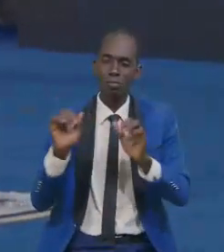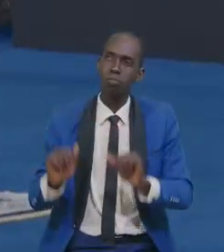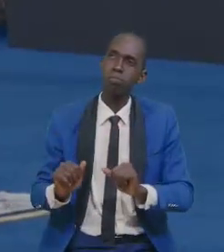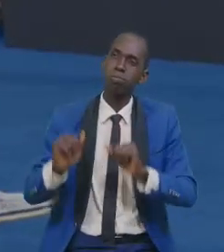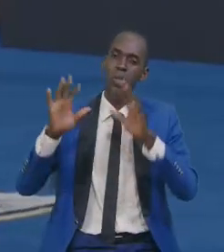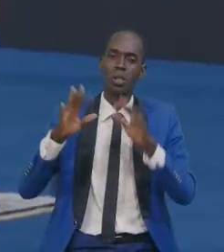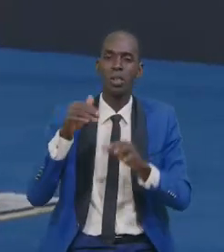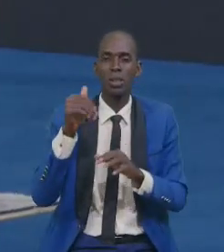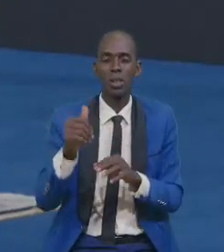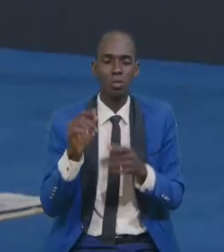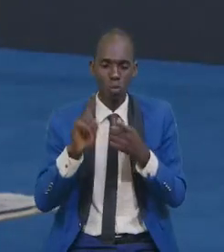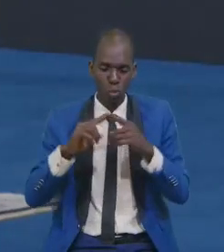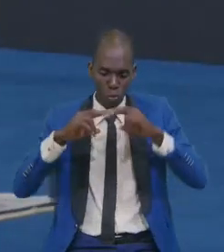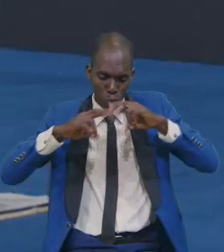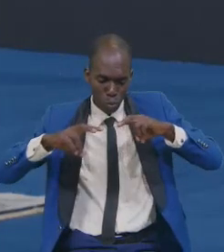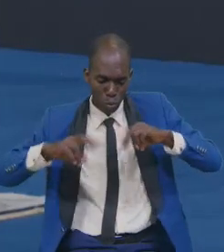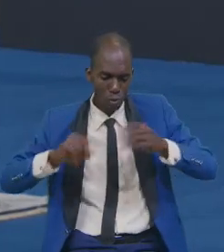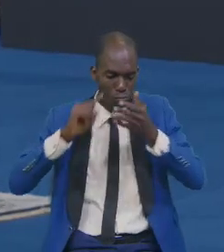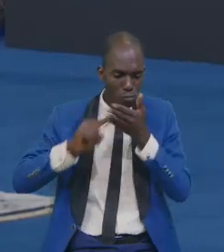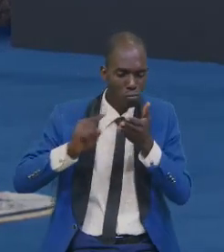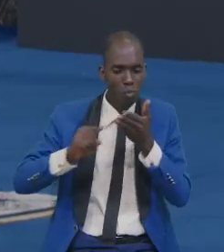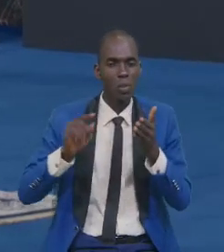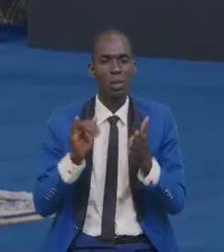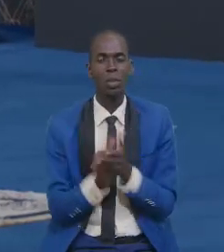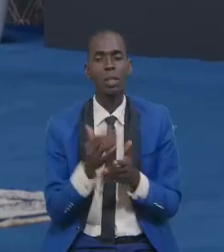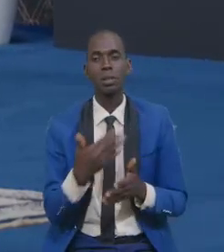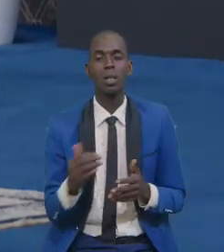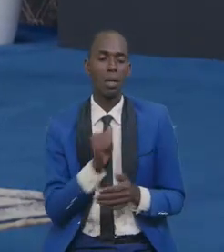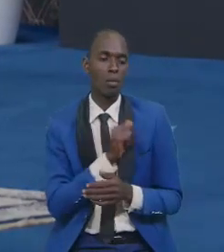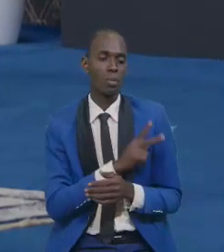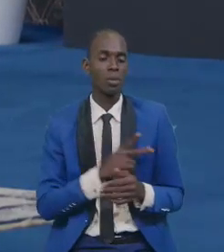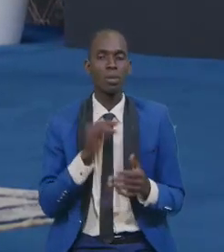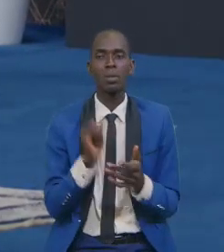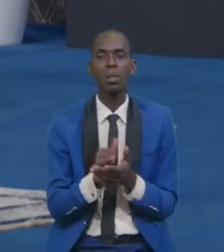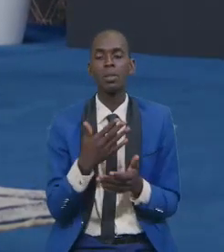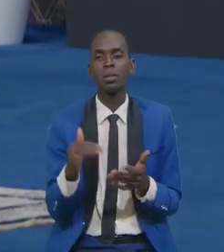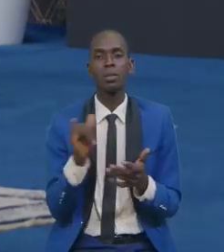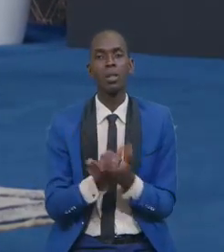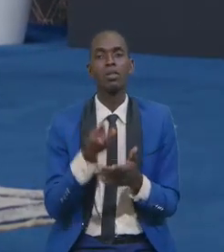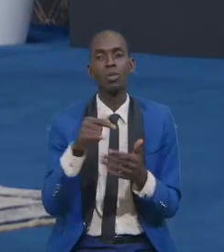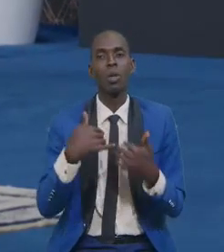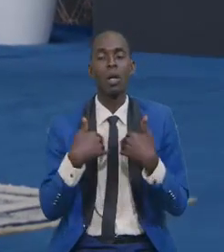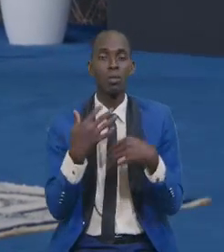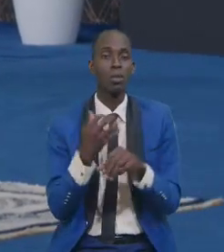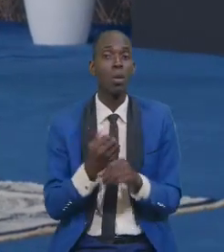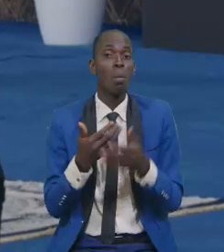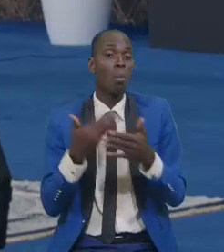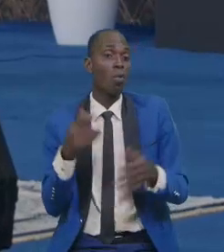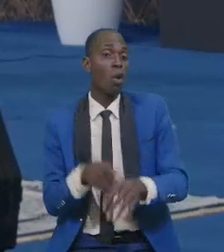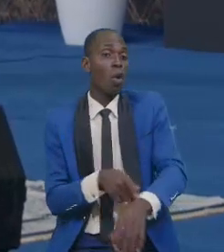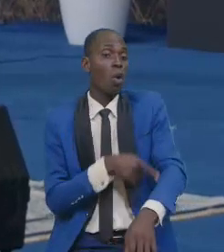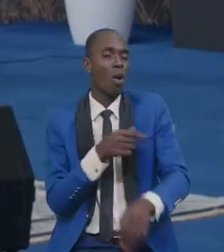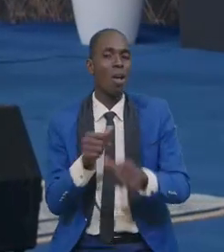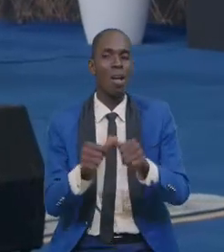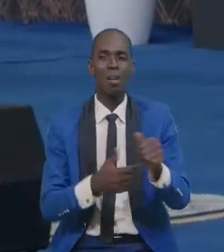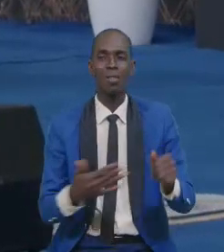examining that thing, appreciating that thing that you've got. before long, everything will look like